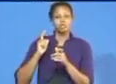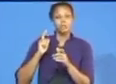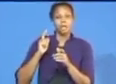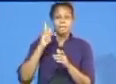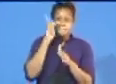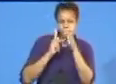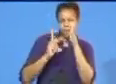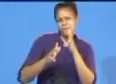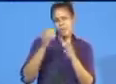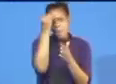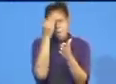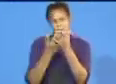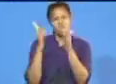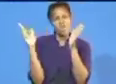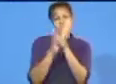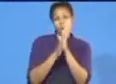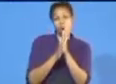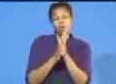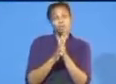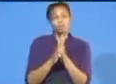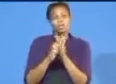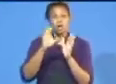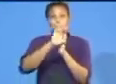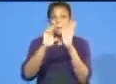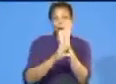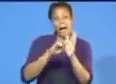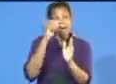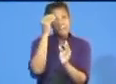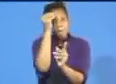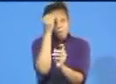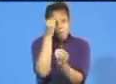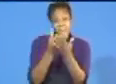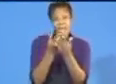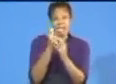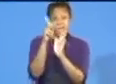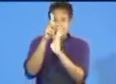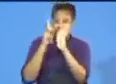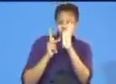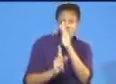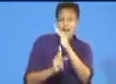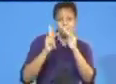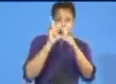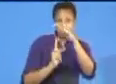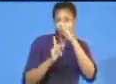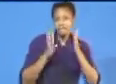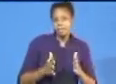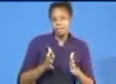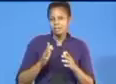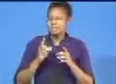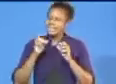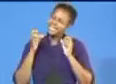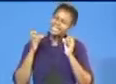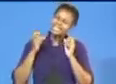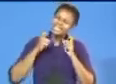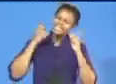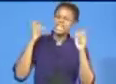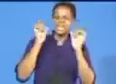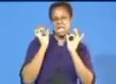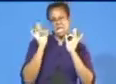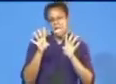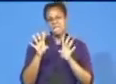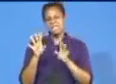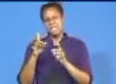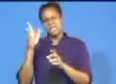come from. There's a commandment-keeping prophet where I come from. There's a sin-hating, devil-chasing